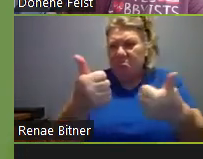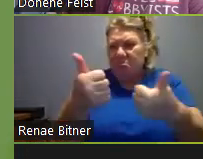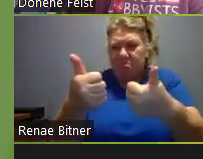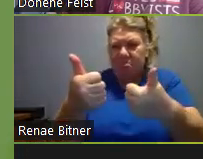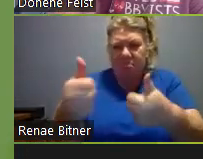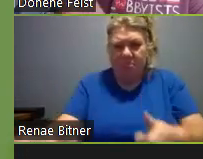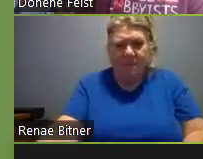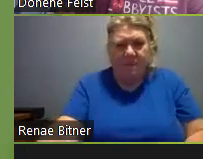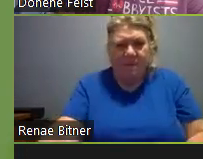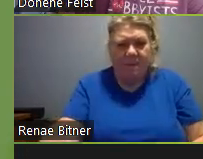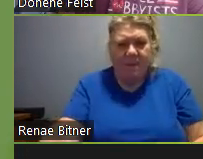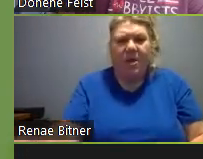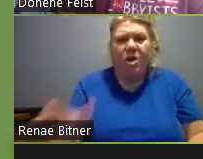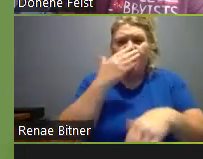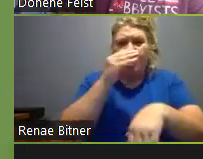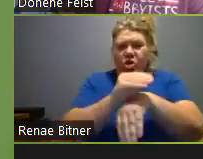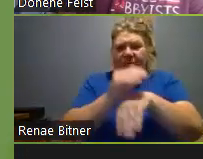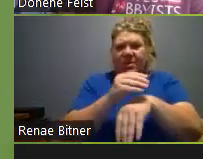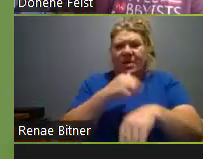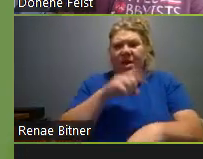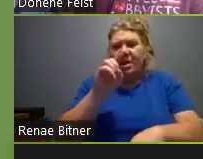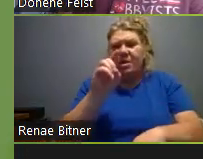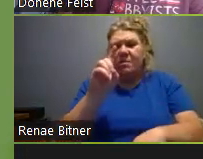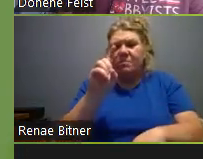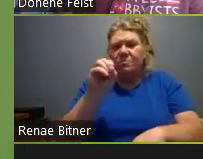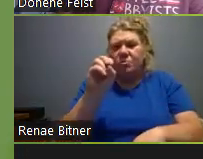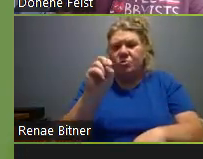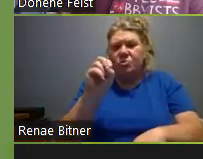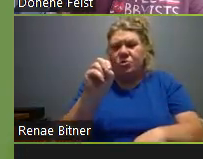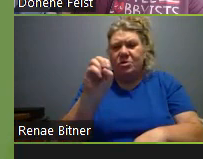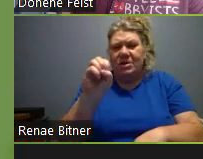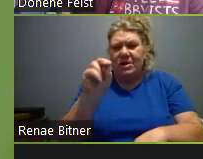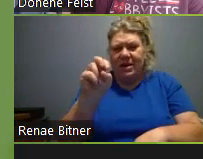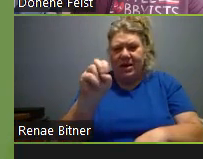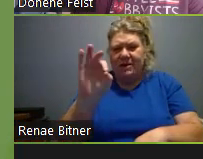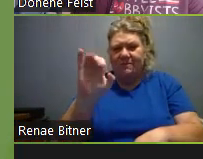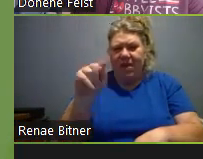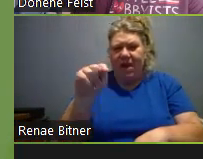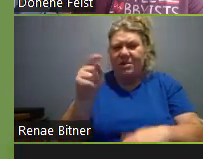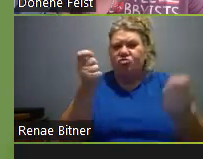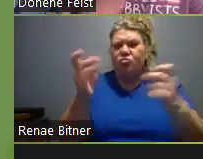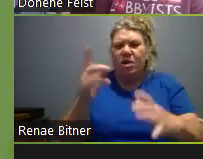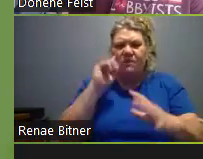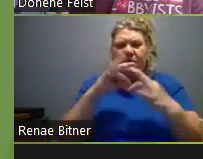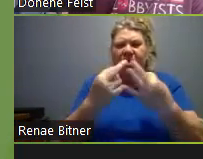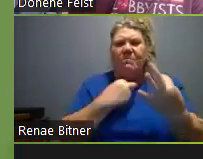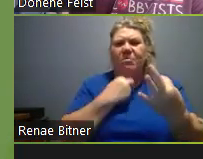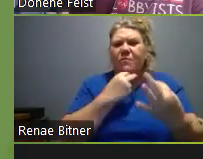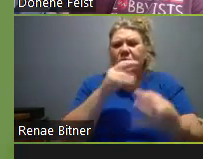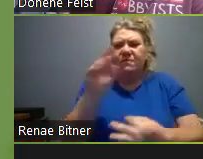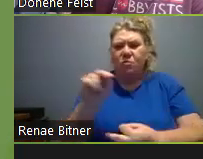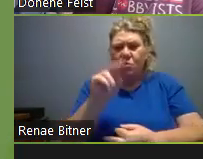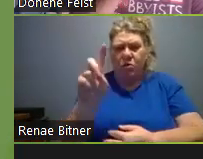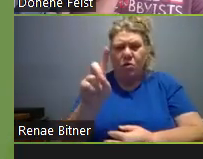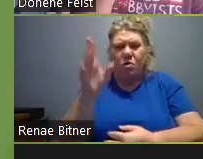So good evening, everyone. I'm Deneen Feist, and I'm the Director for Family Voices of North Dakota, and we'll walk through